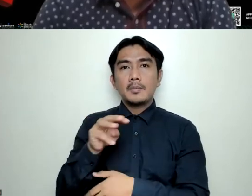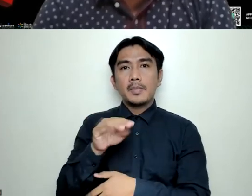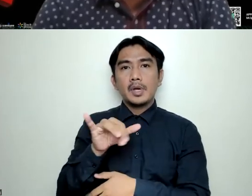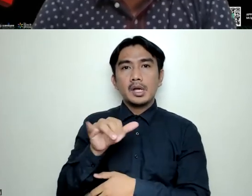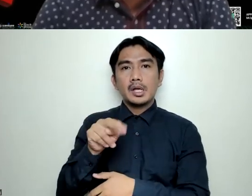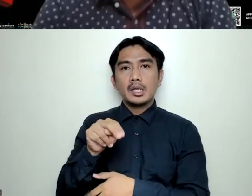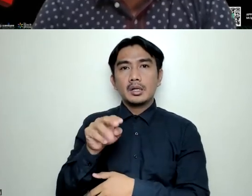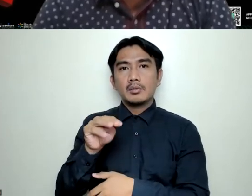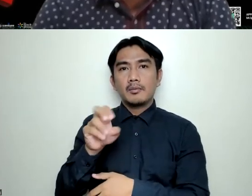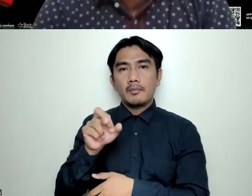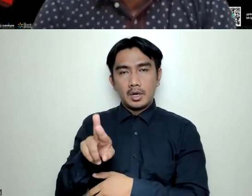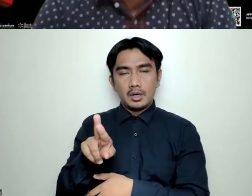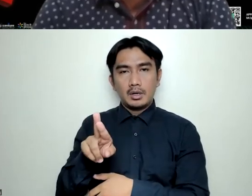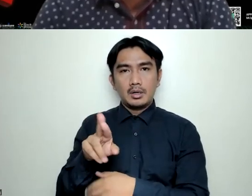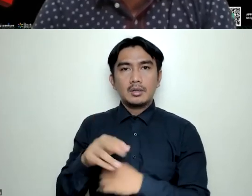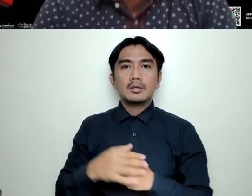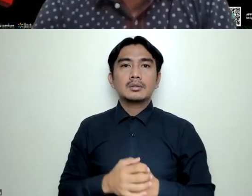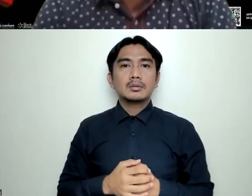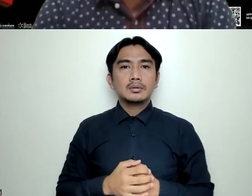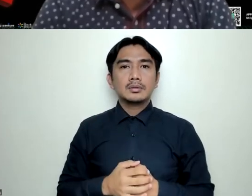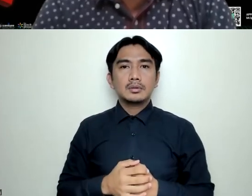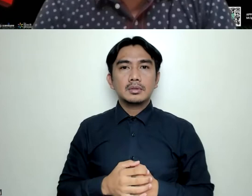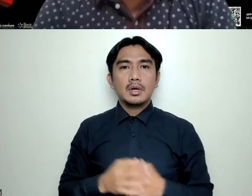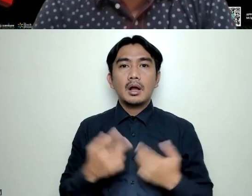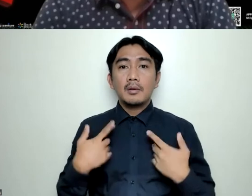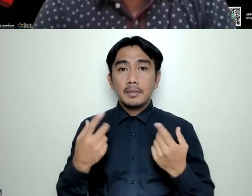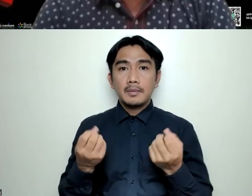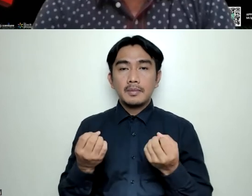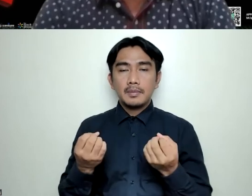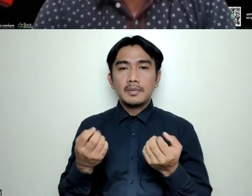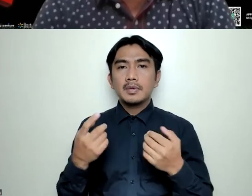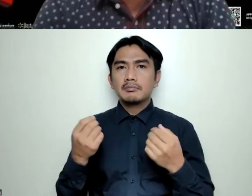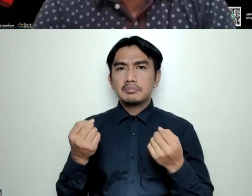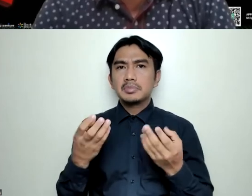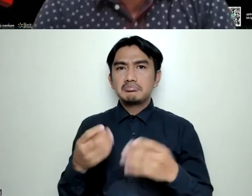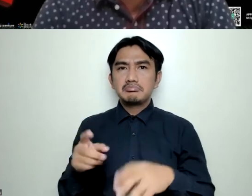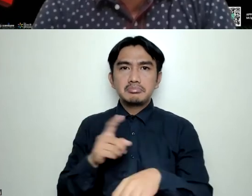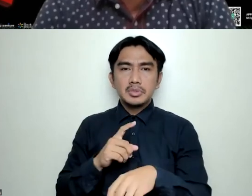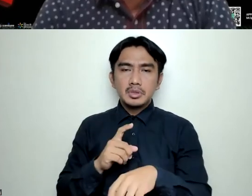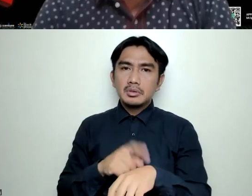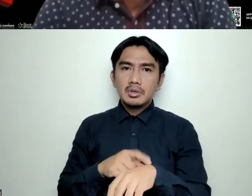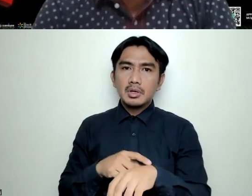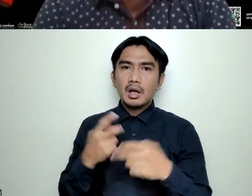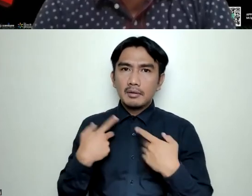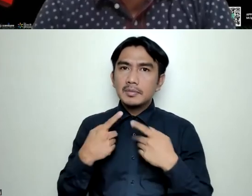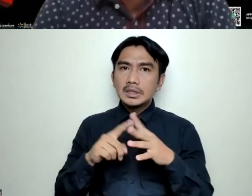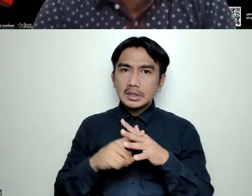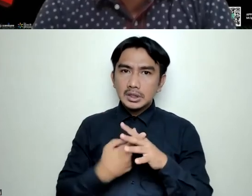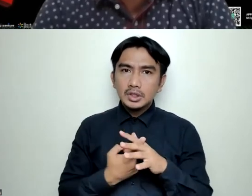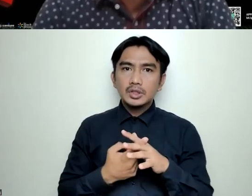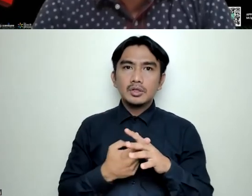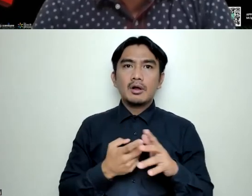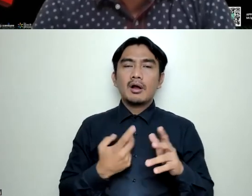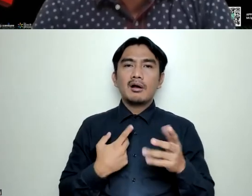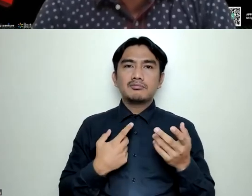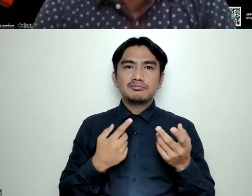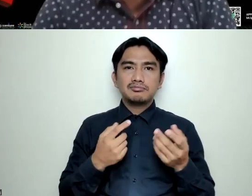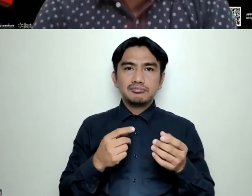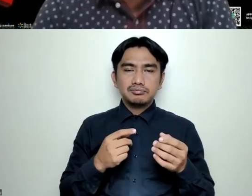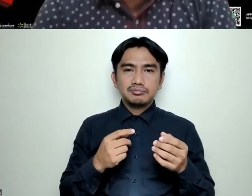not obvious that many times the easiest way to start your journey to start a mentor is be